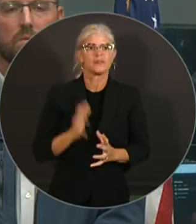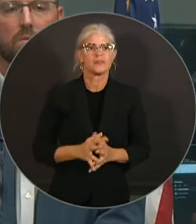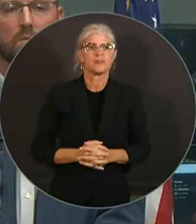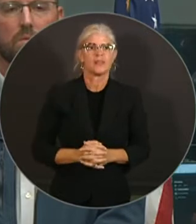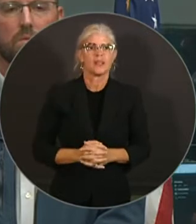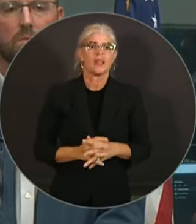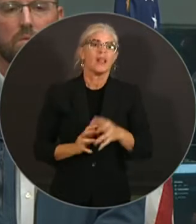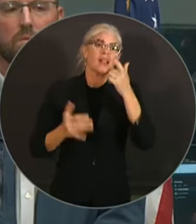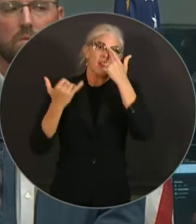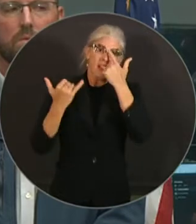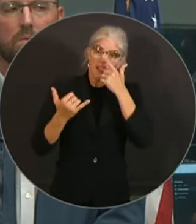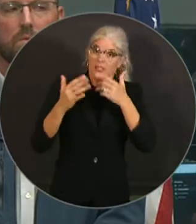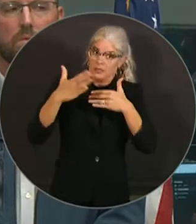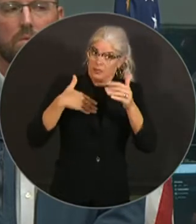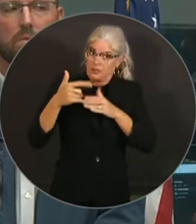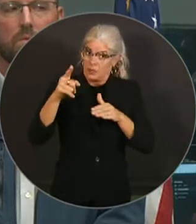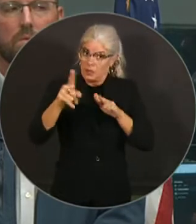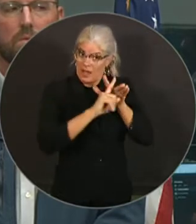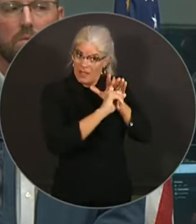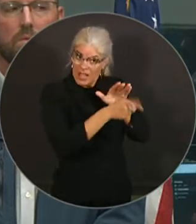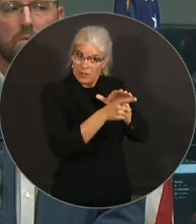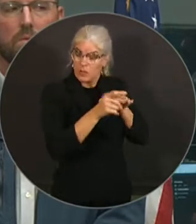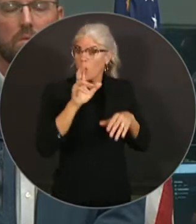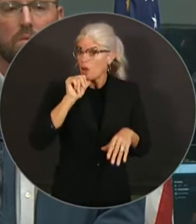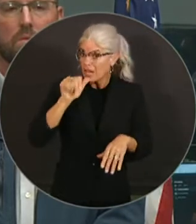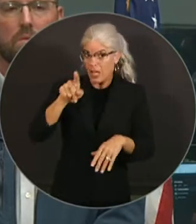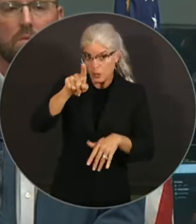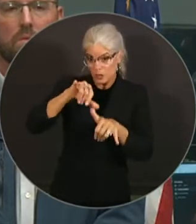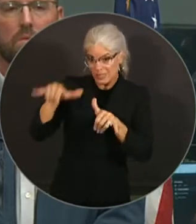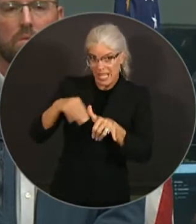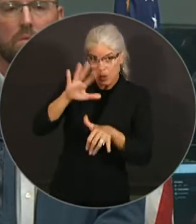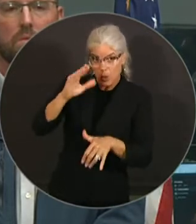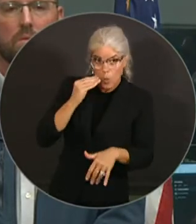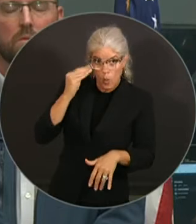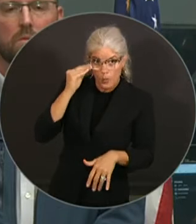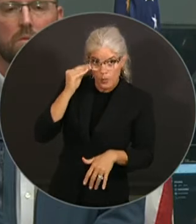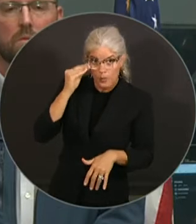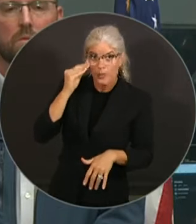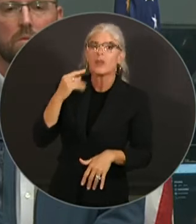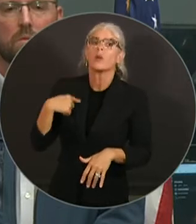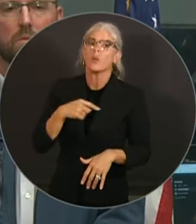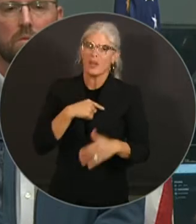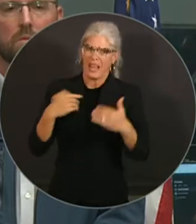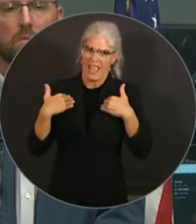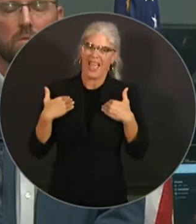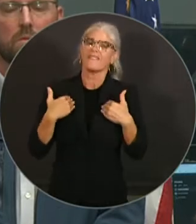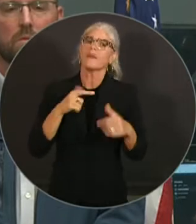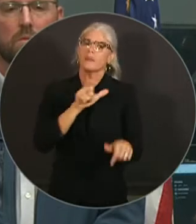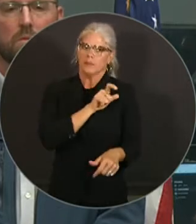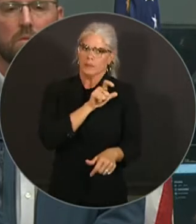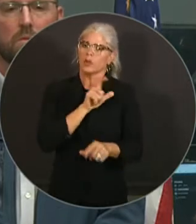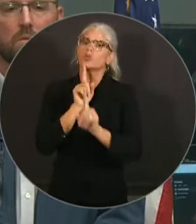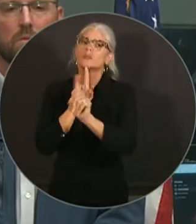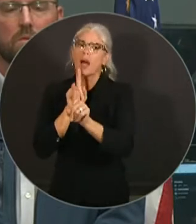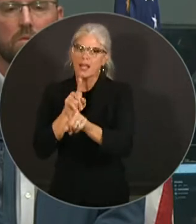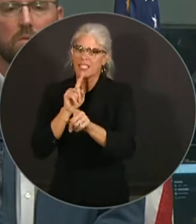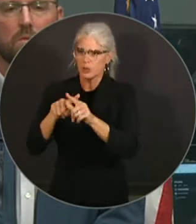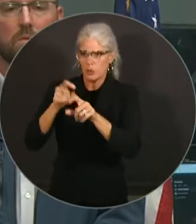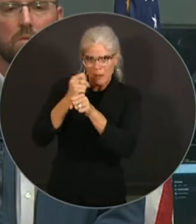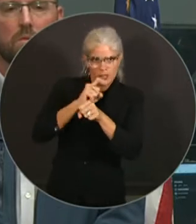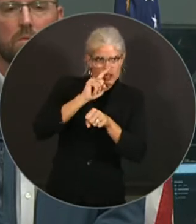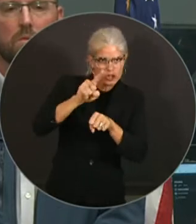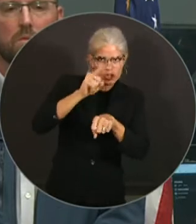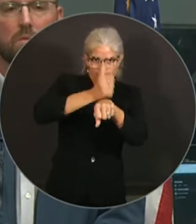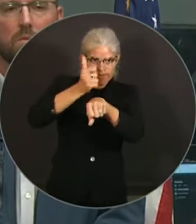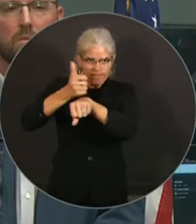evacuating or you're staying in your home. We have 74 quick response troopers that have pre-staged in Orlando. They are going